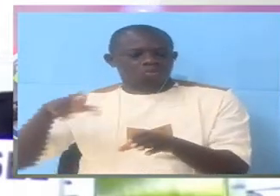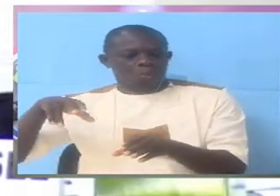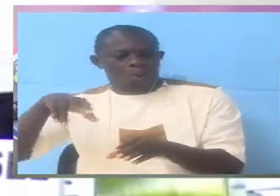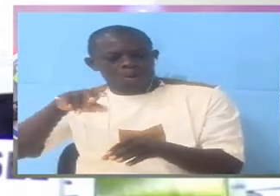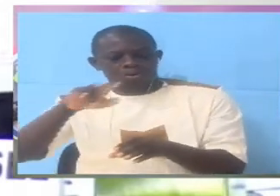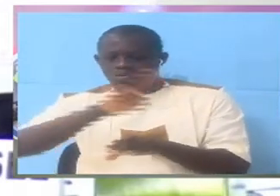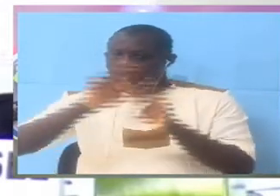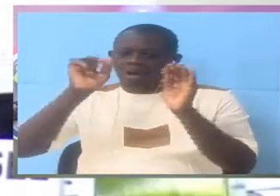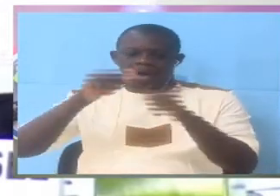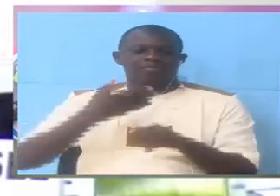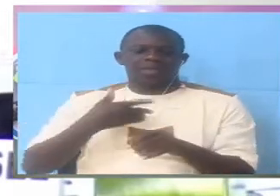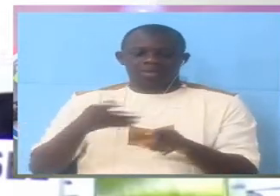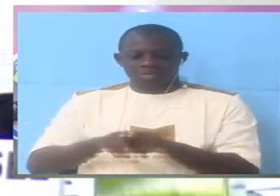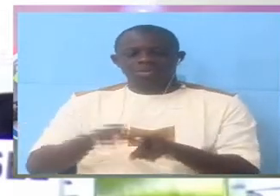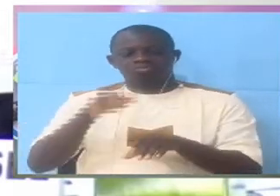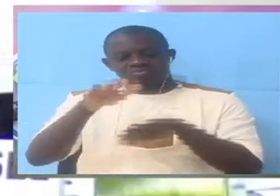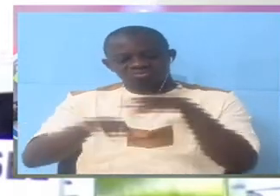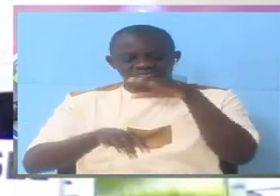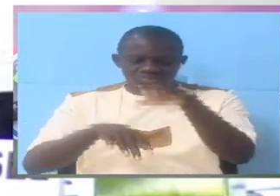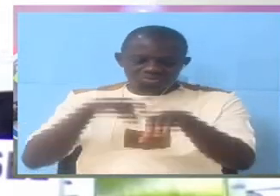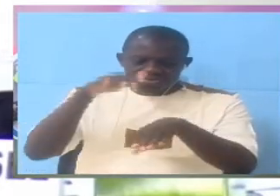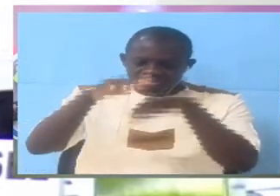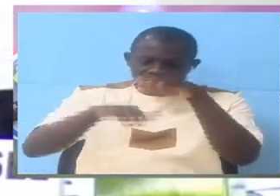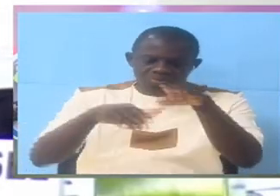But as I crawled